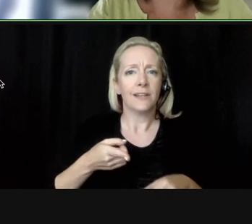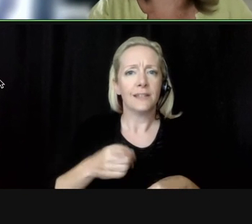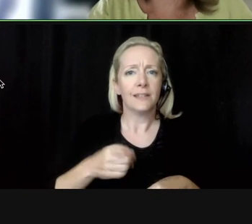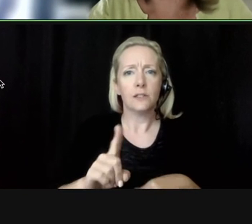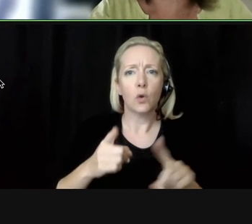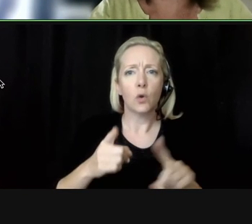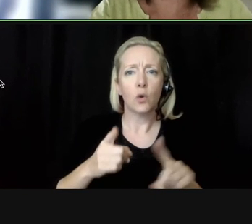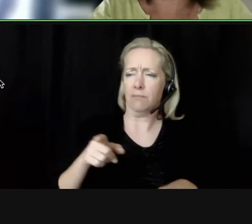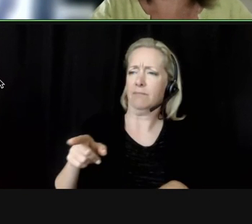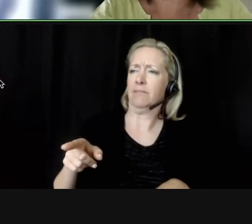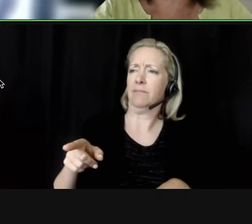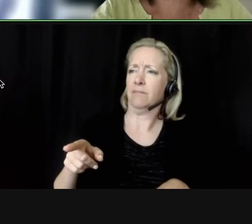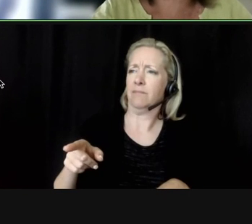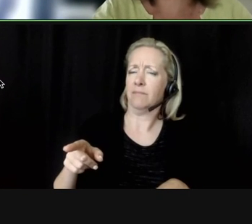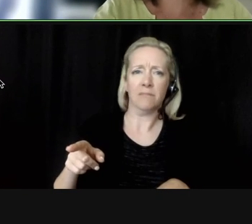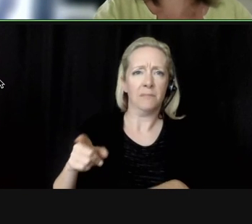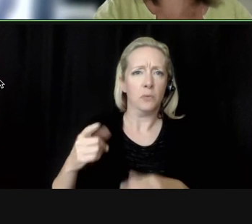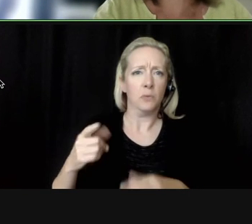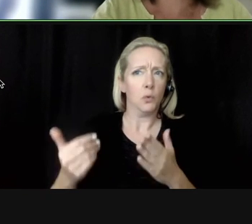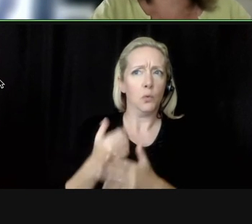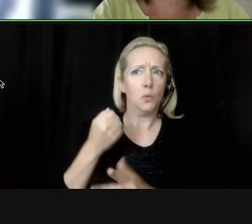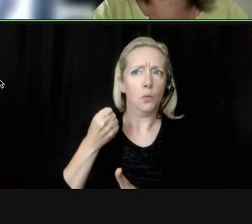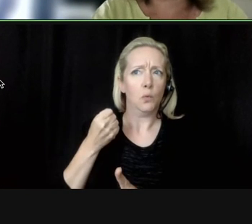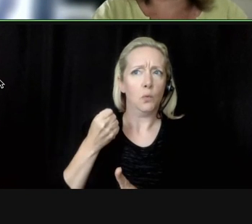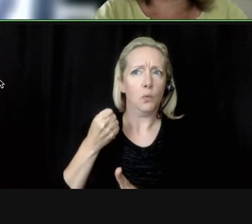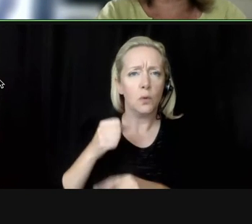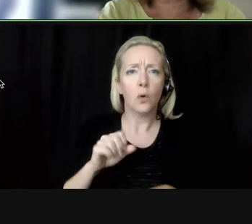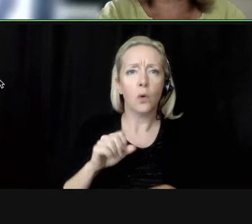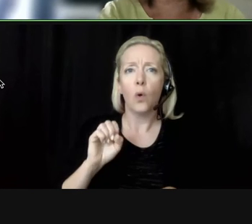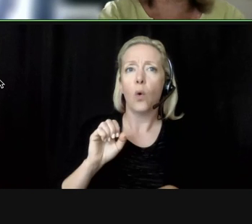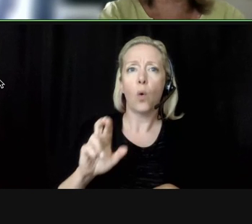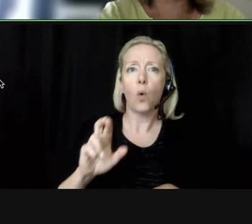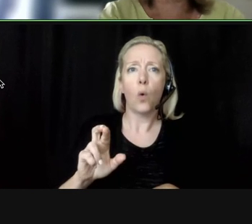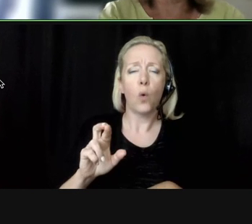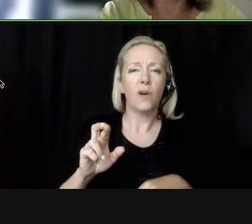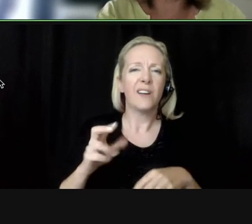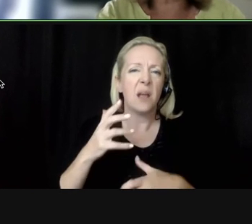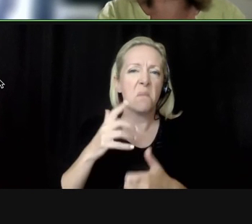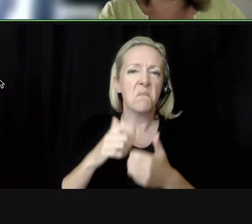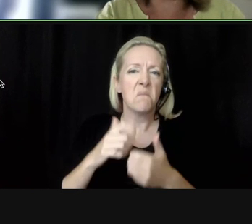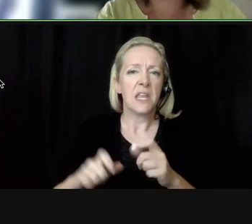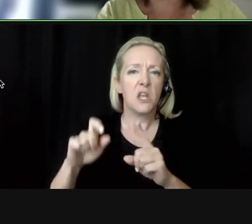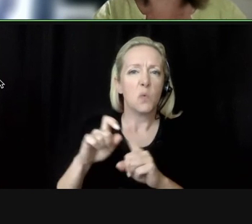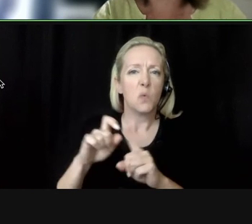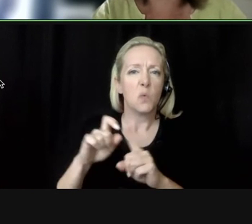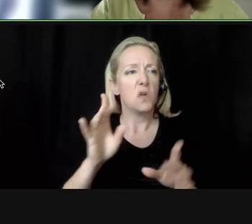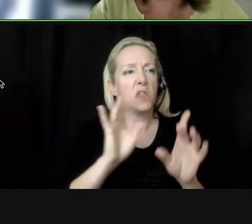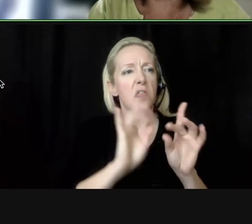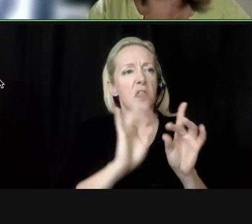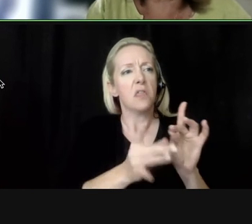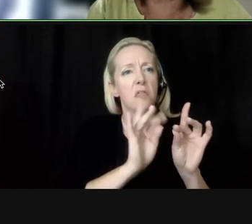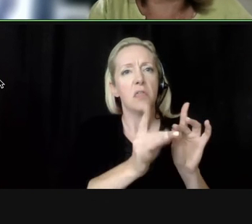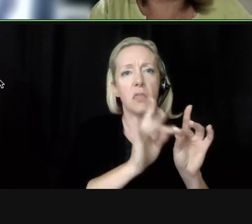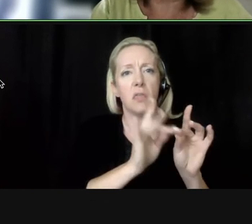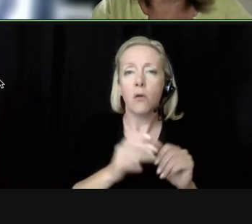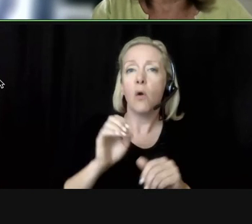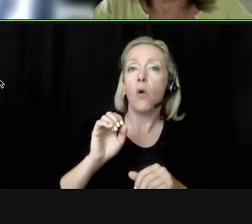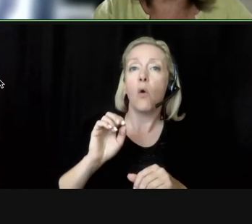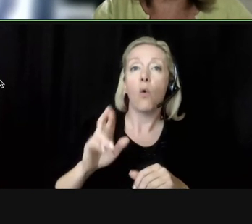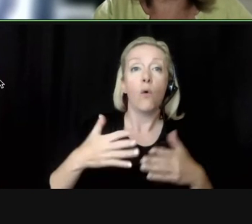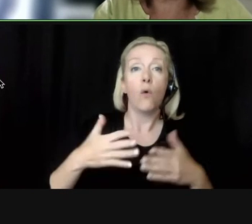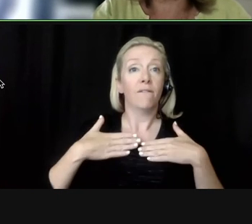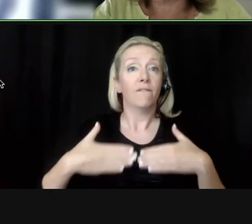your child never said before. You might see an increase in mean words, or you might see some physical